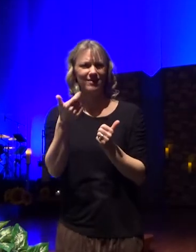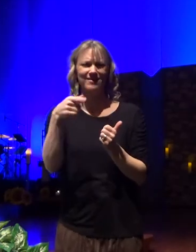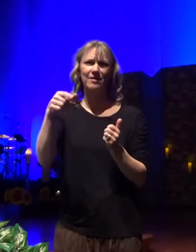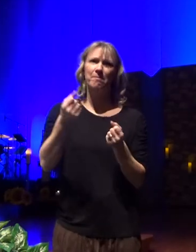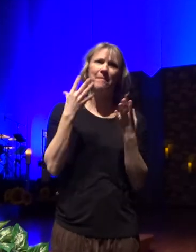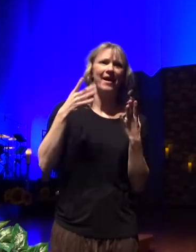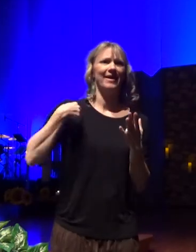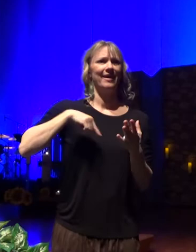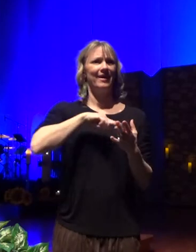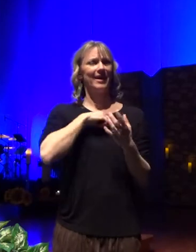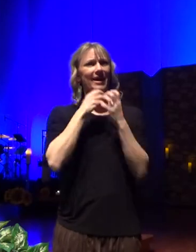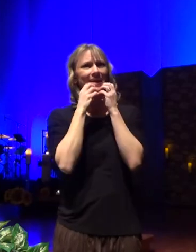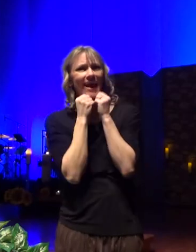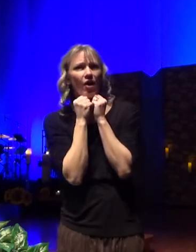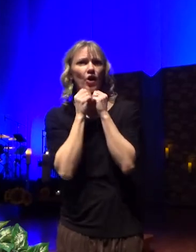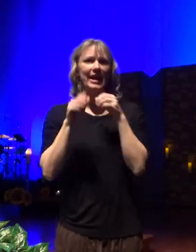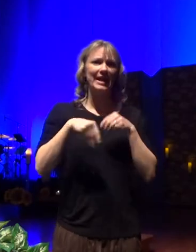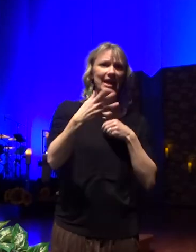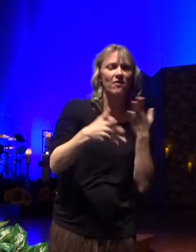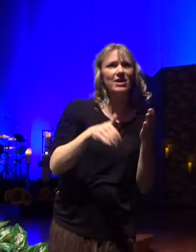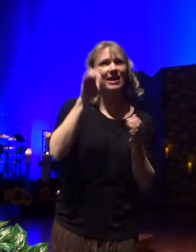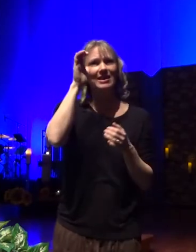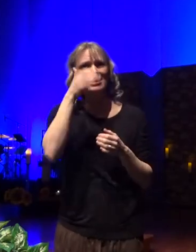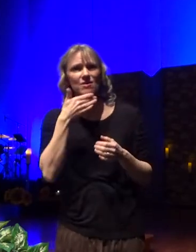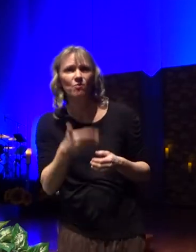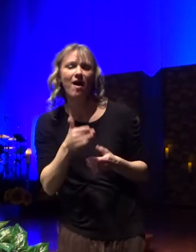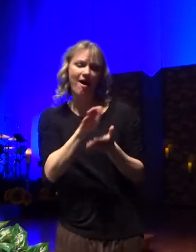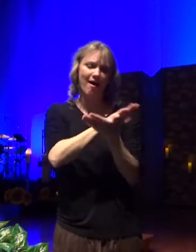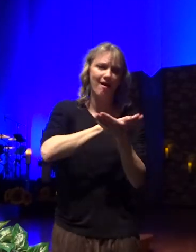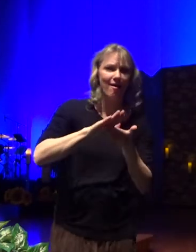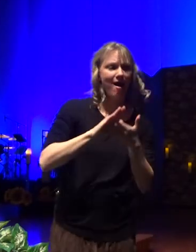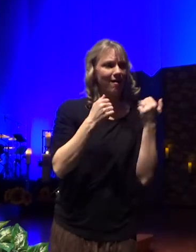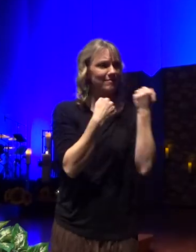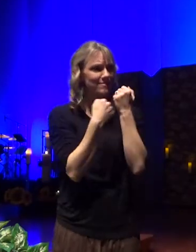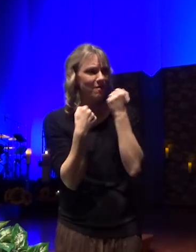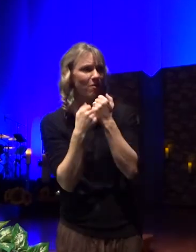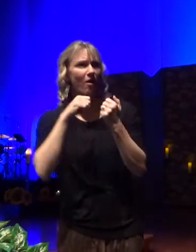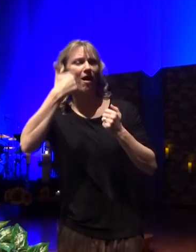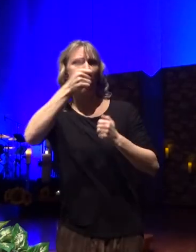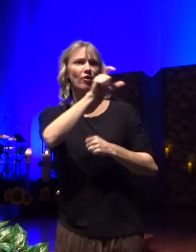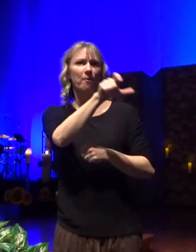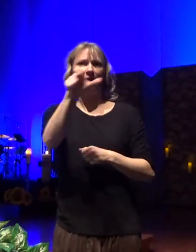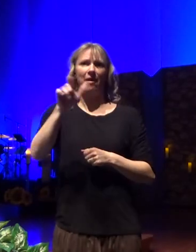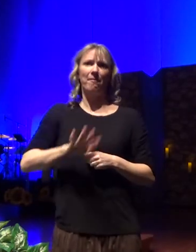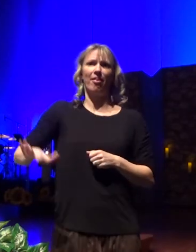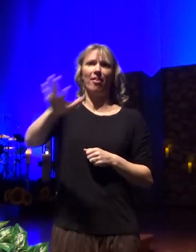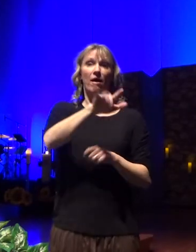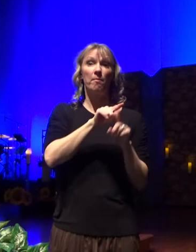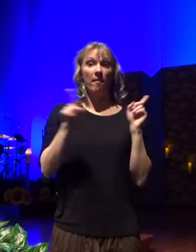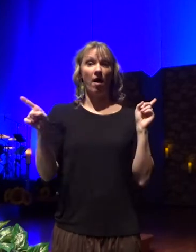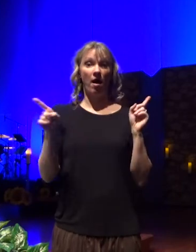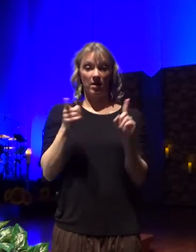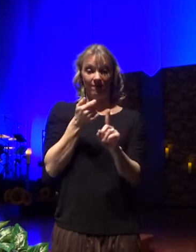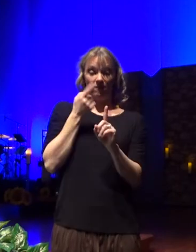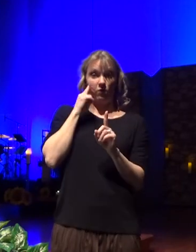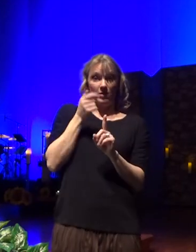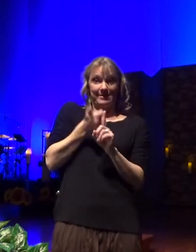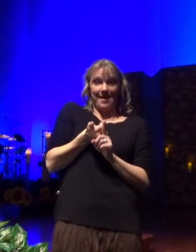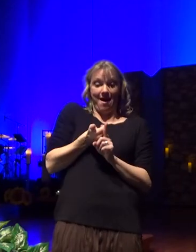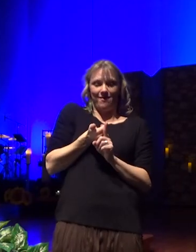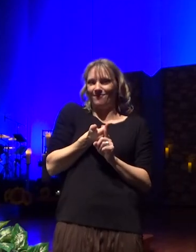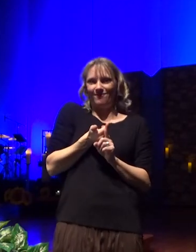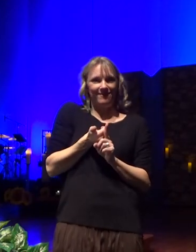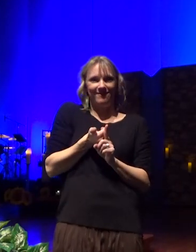caring. You're so giving. You're such a good listener. You're so kind. You're so supportive of other people around you. But when it comes